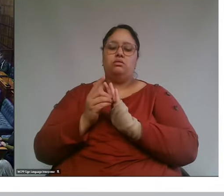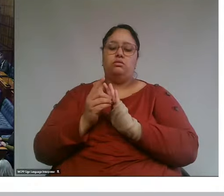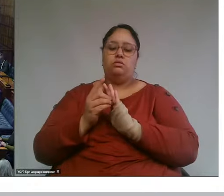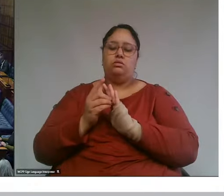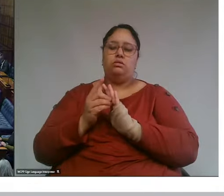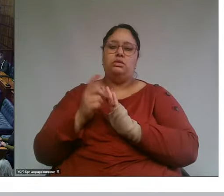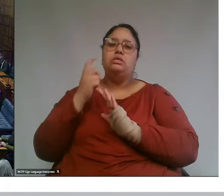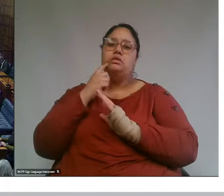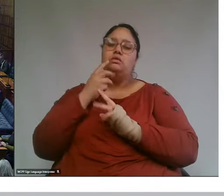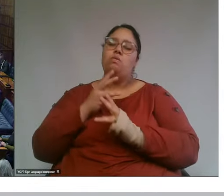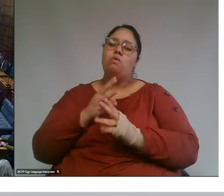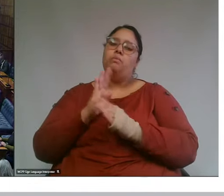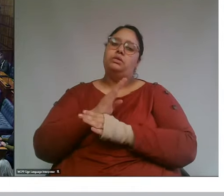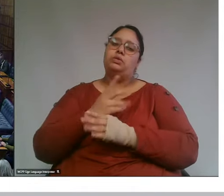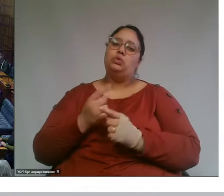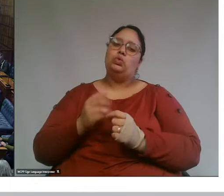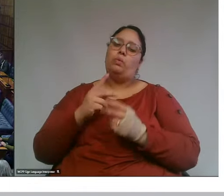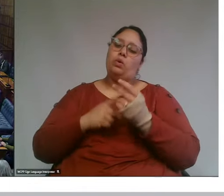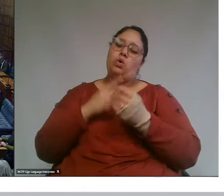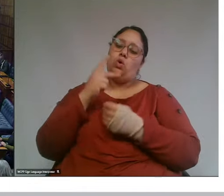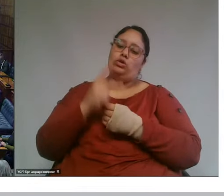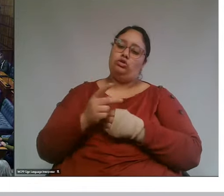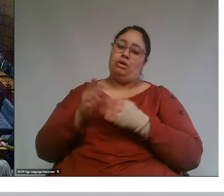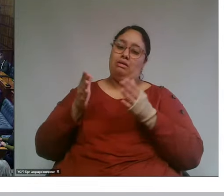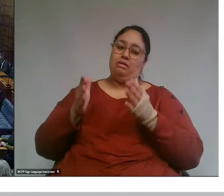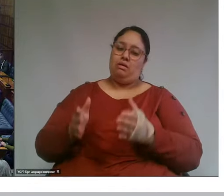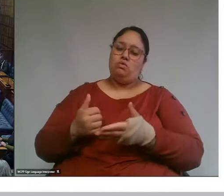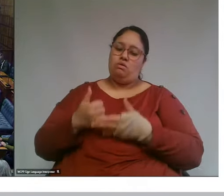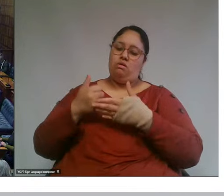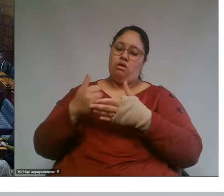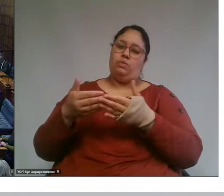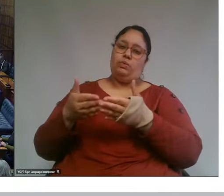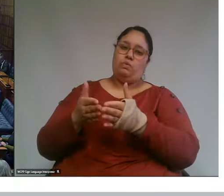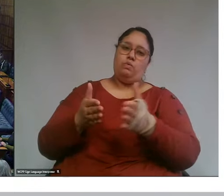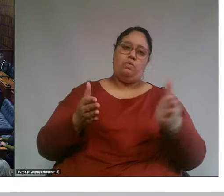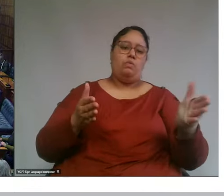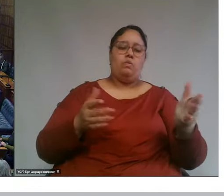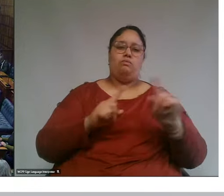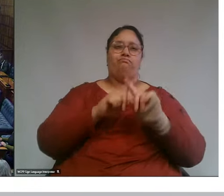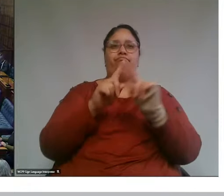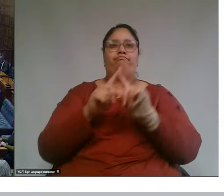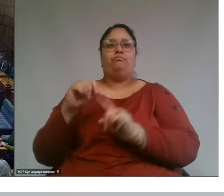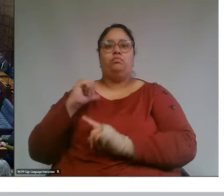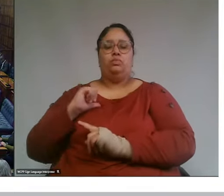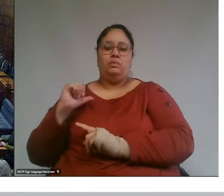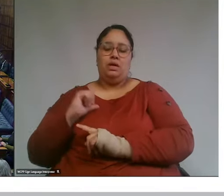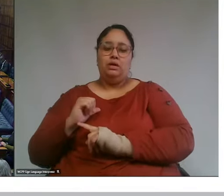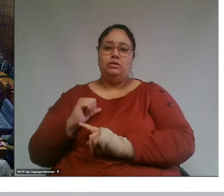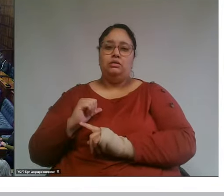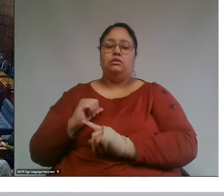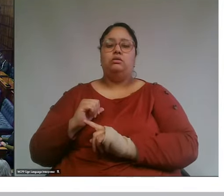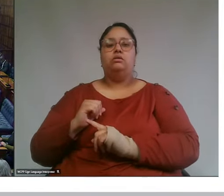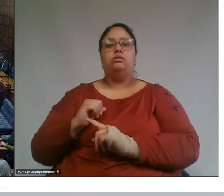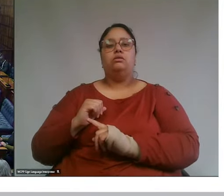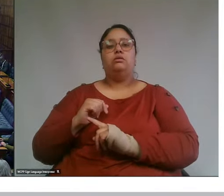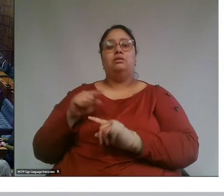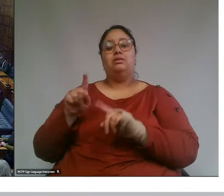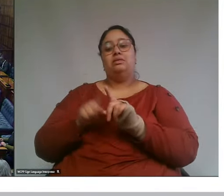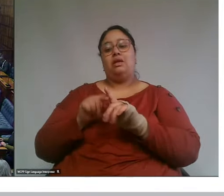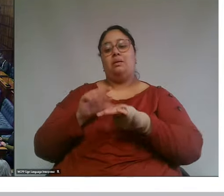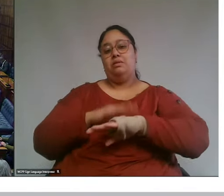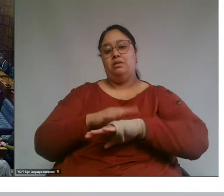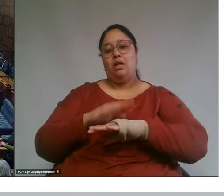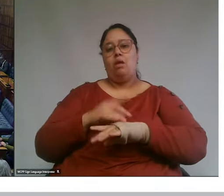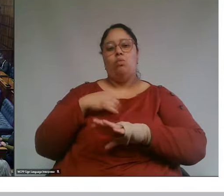ease ofd doing business project to help that broadly speaking across municipalities um at the same time we